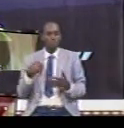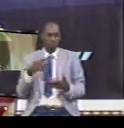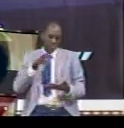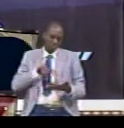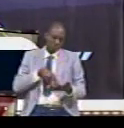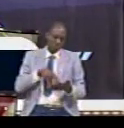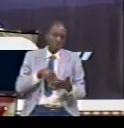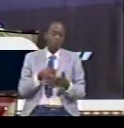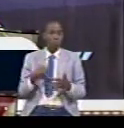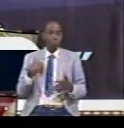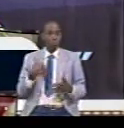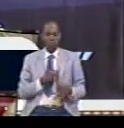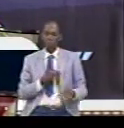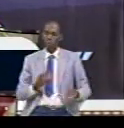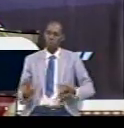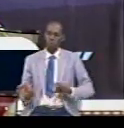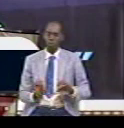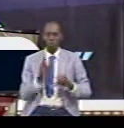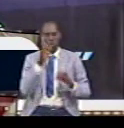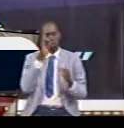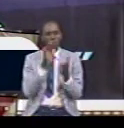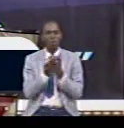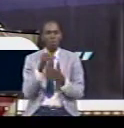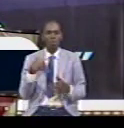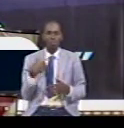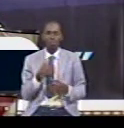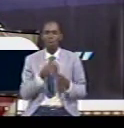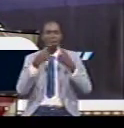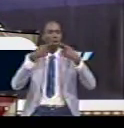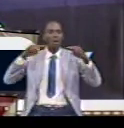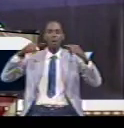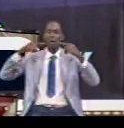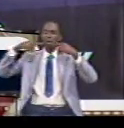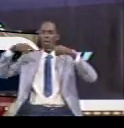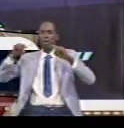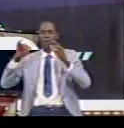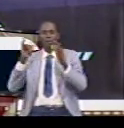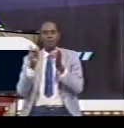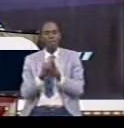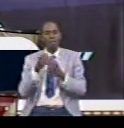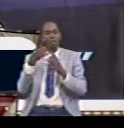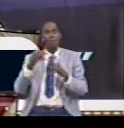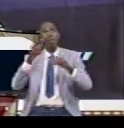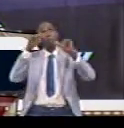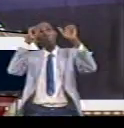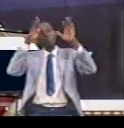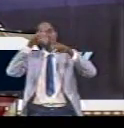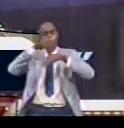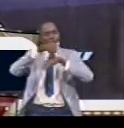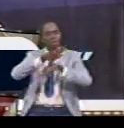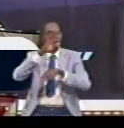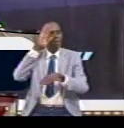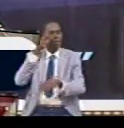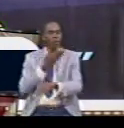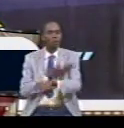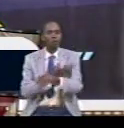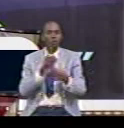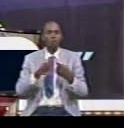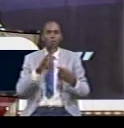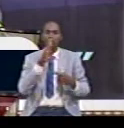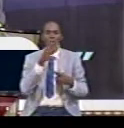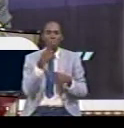do believe, and we testify, and we proclaim that the Father sent the Son to be the Savior of the